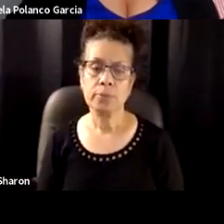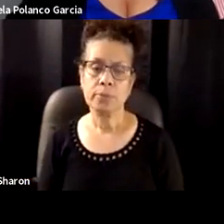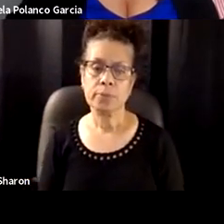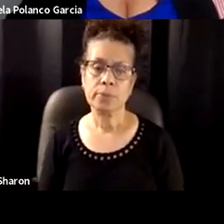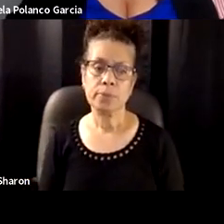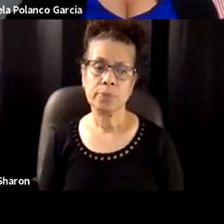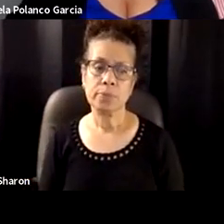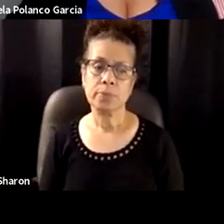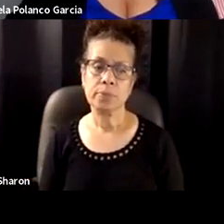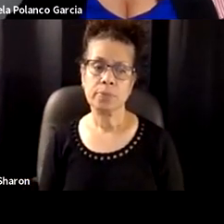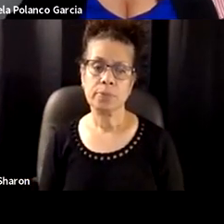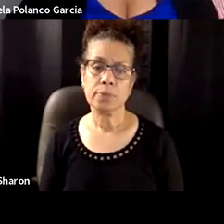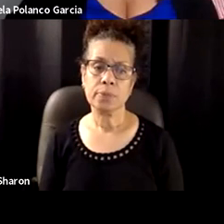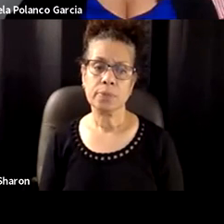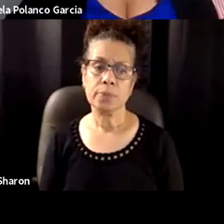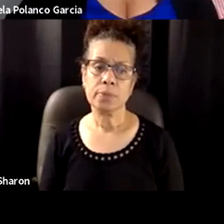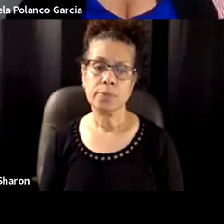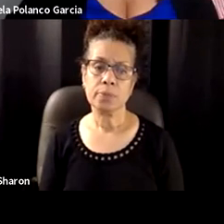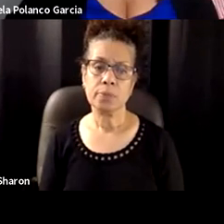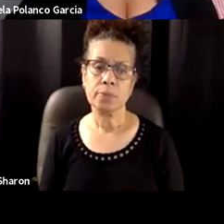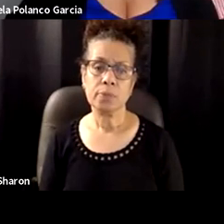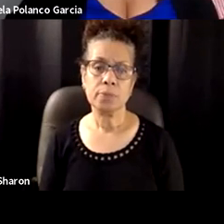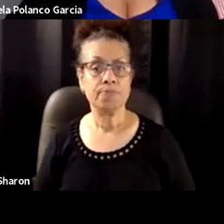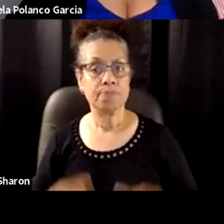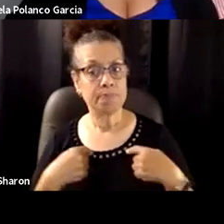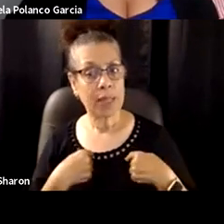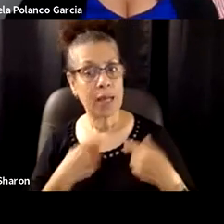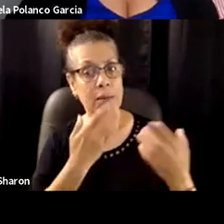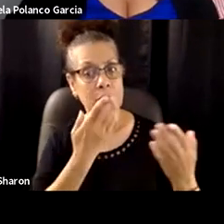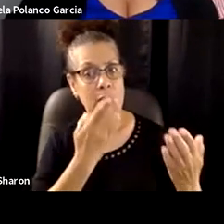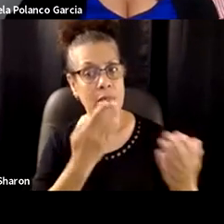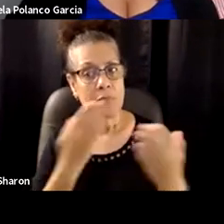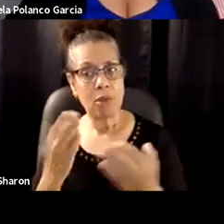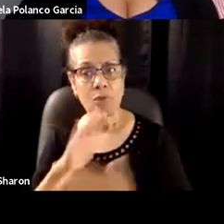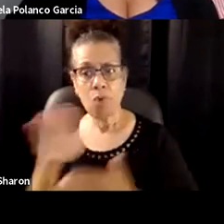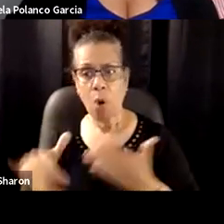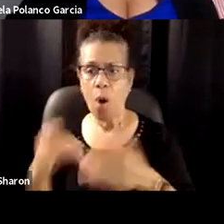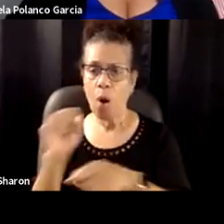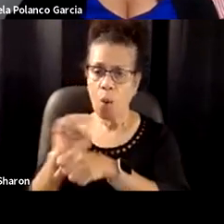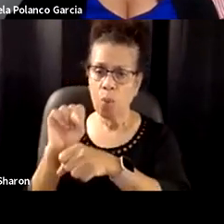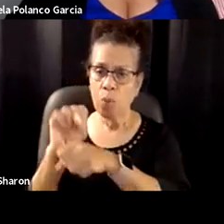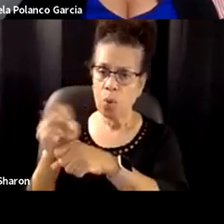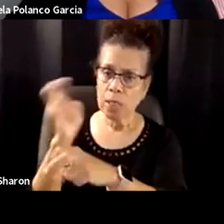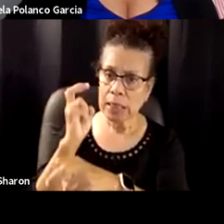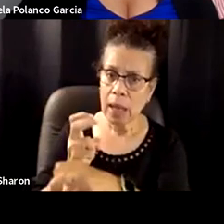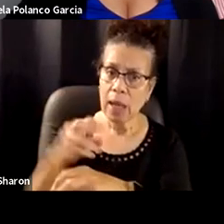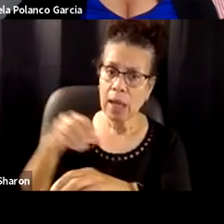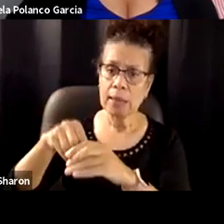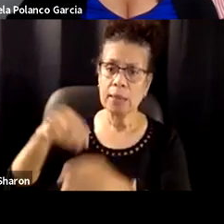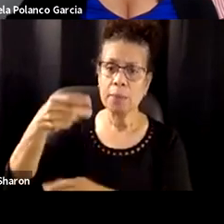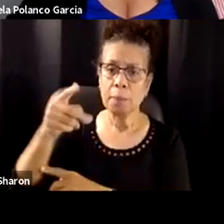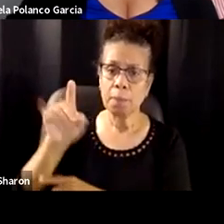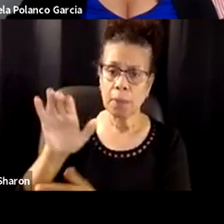oblique i am very thankful for everybody that is working so hard in the public schools